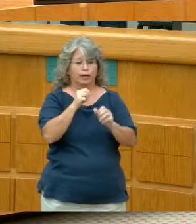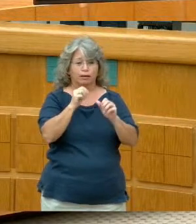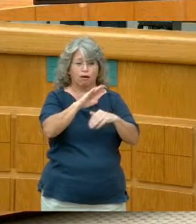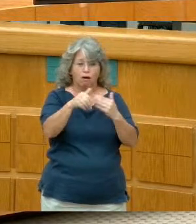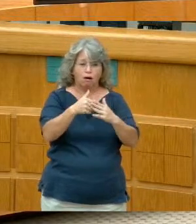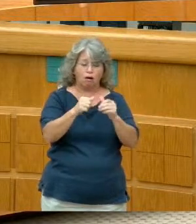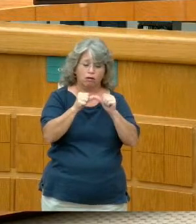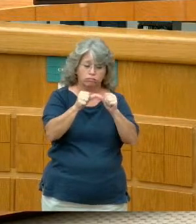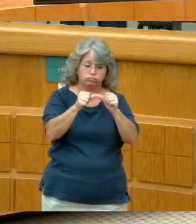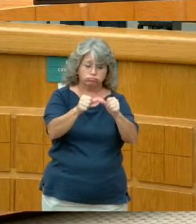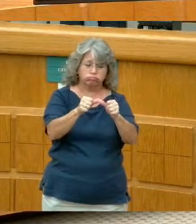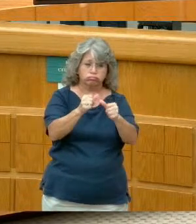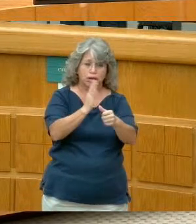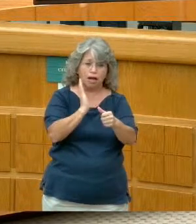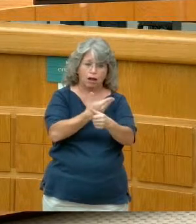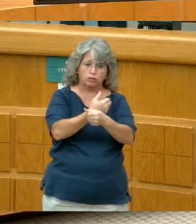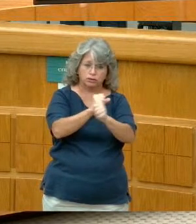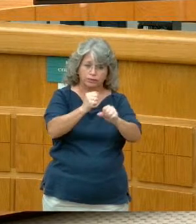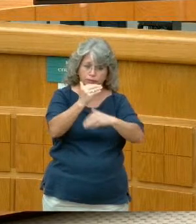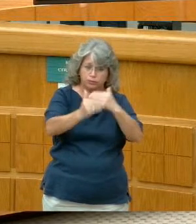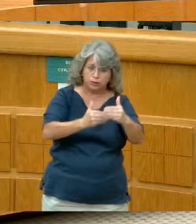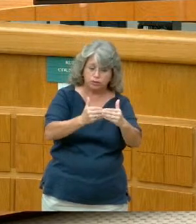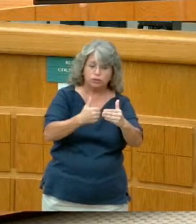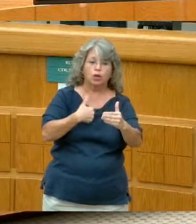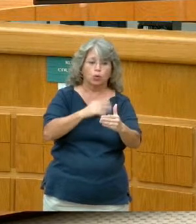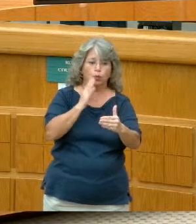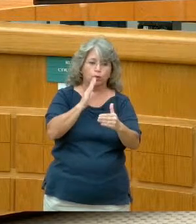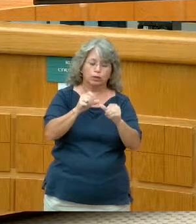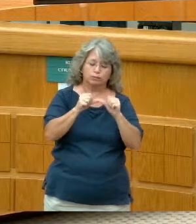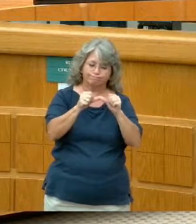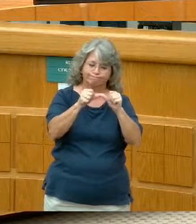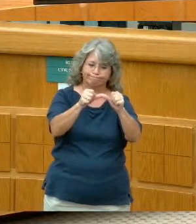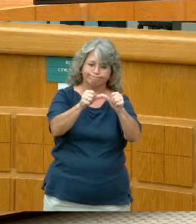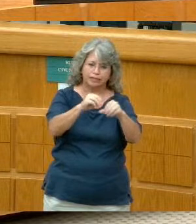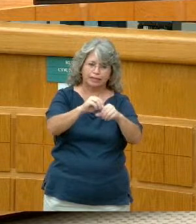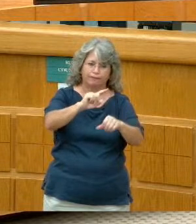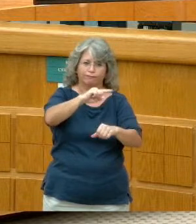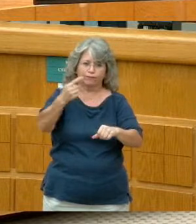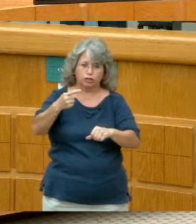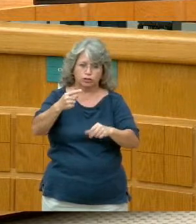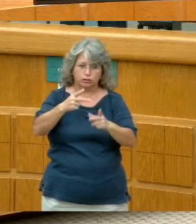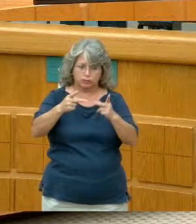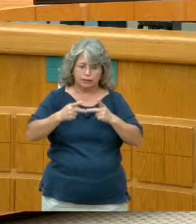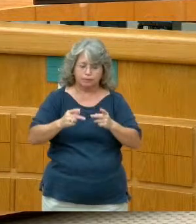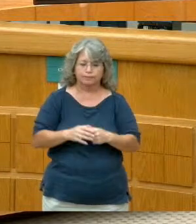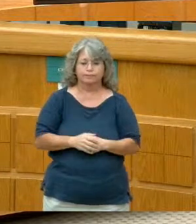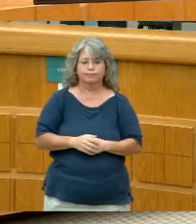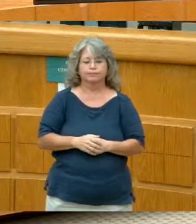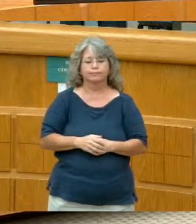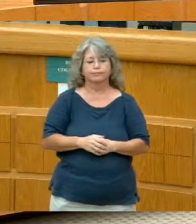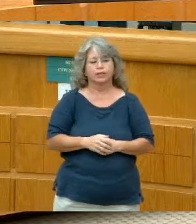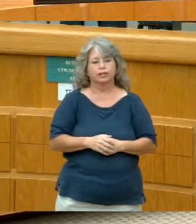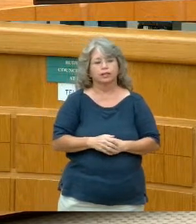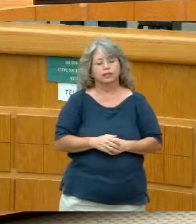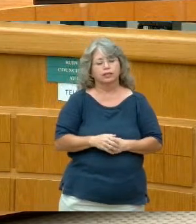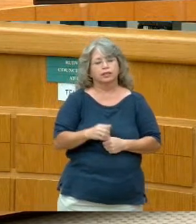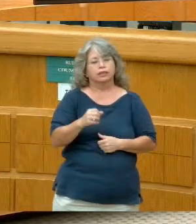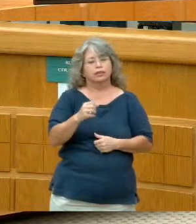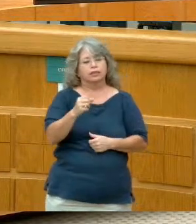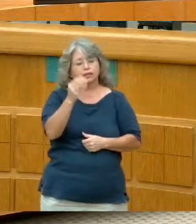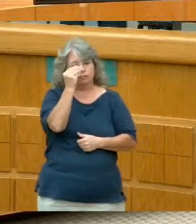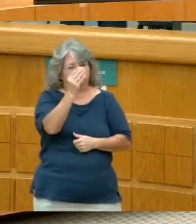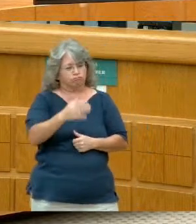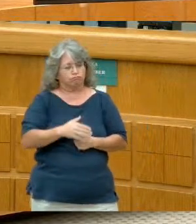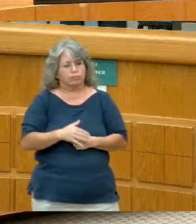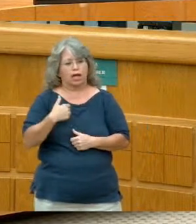prevention efforts, we're going to keep holding the line in this first place category. And so I want you to know that I started to